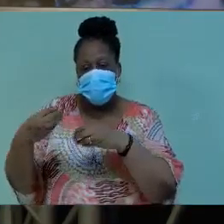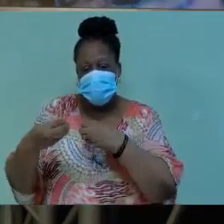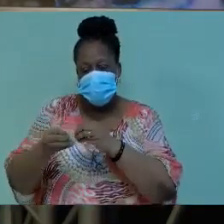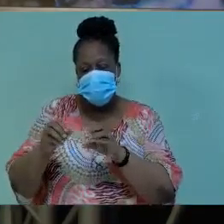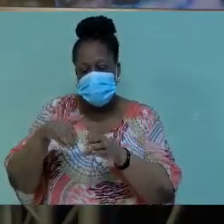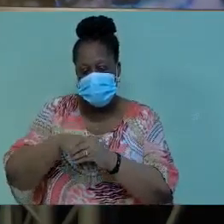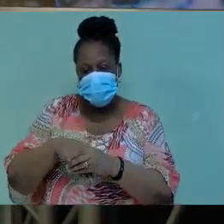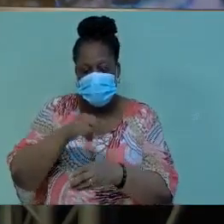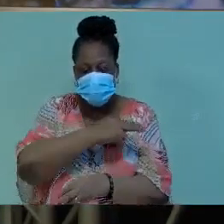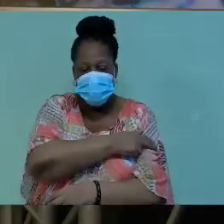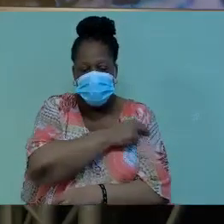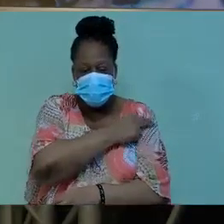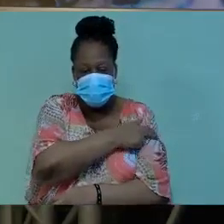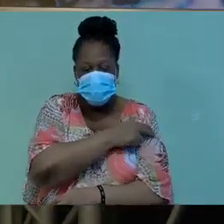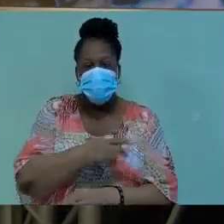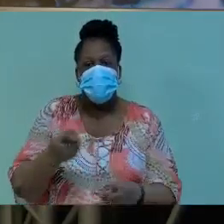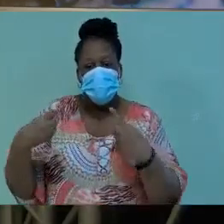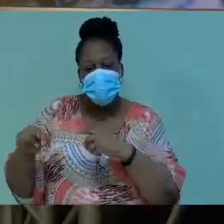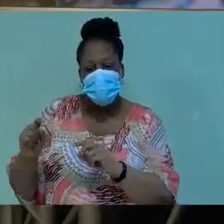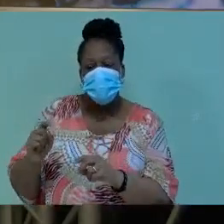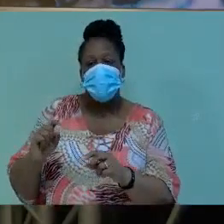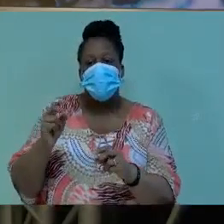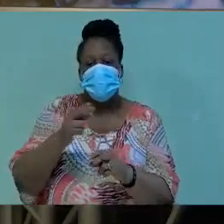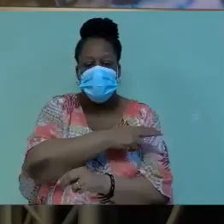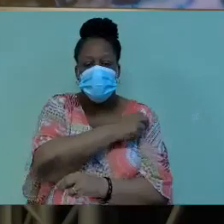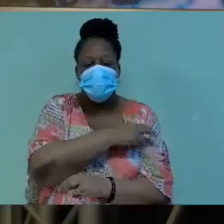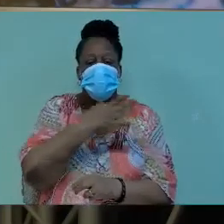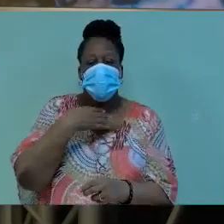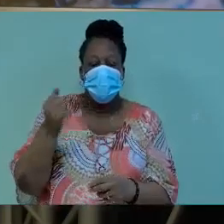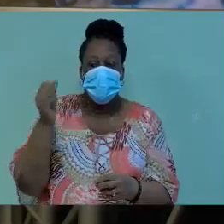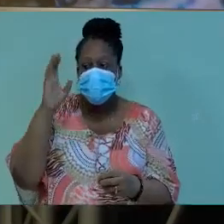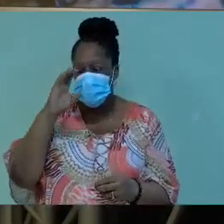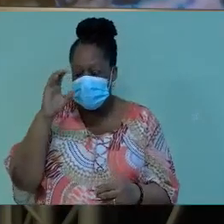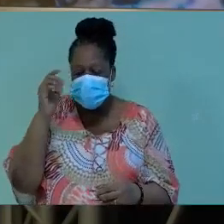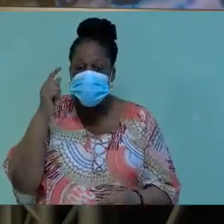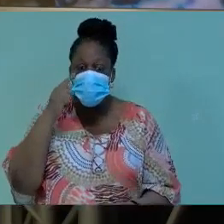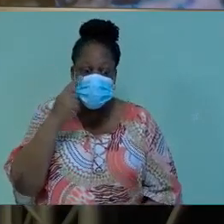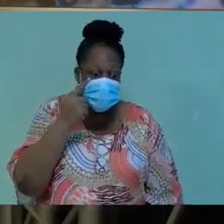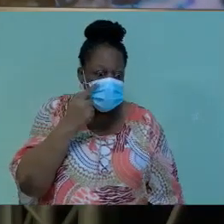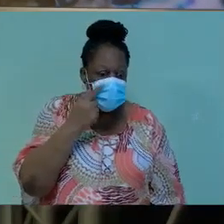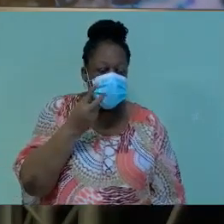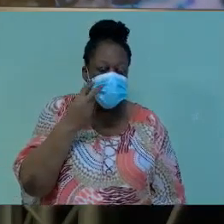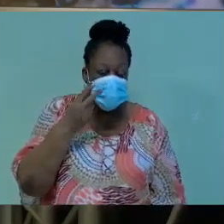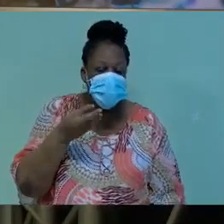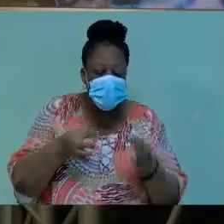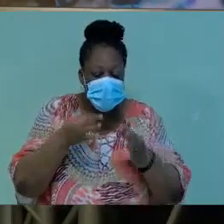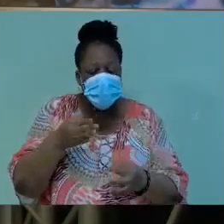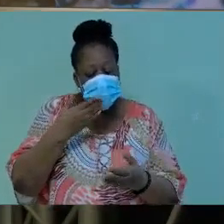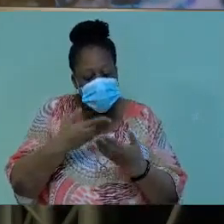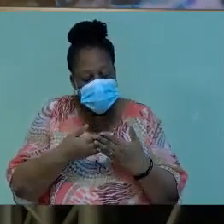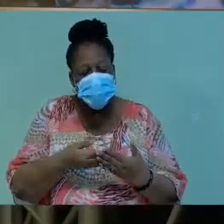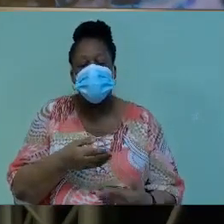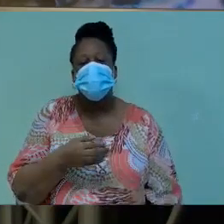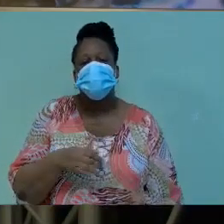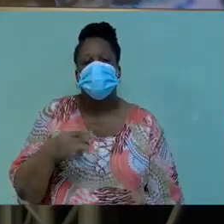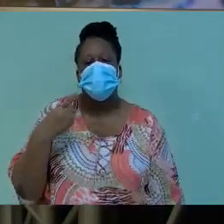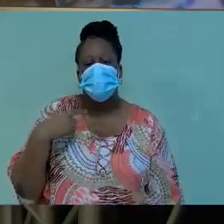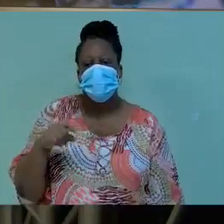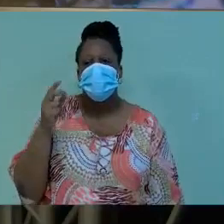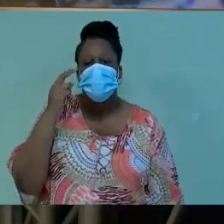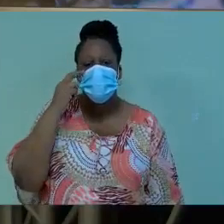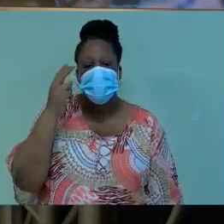was conducted on the 20th of April, 2020. A team of 5 auditors from the Treasury would have conducted the audit